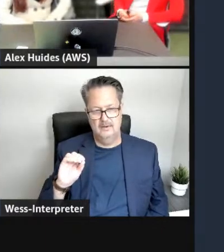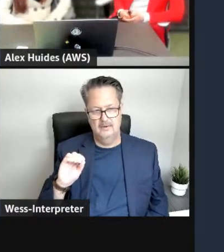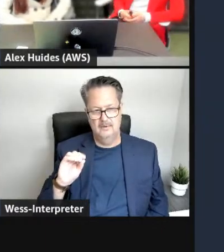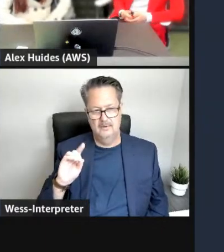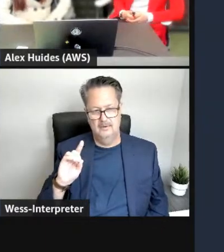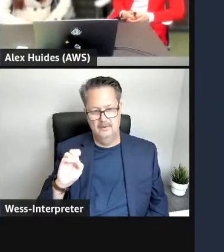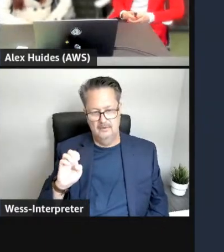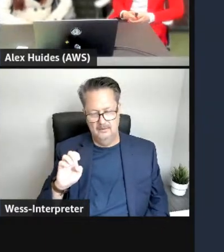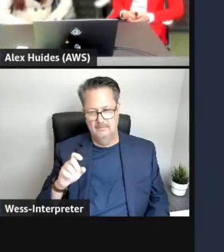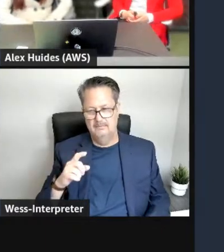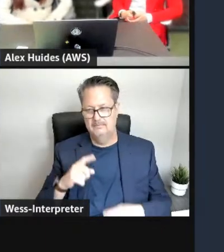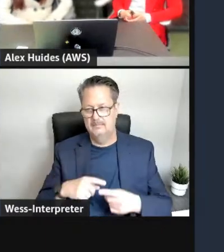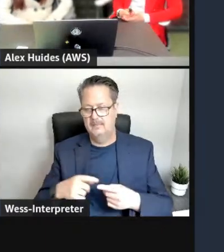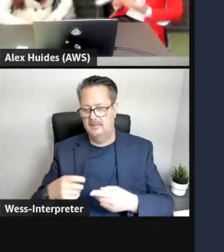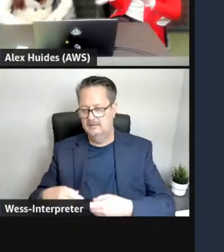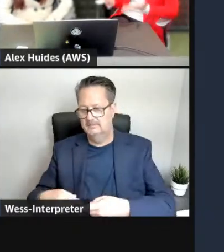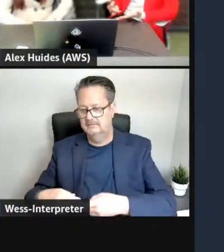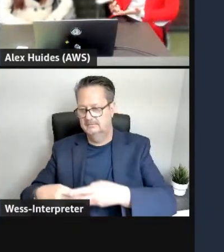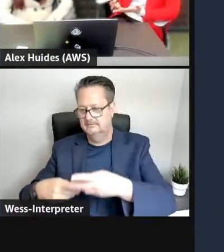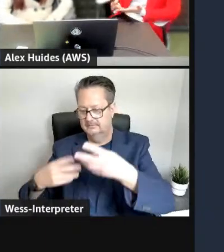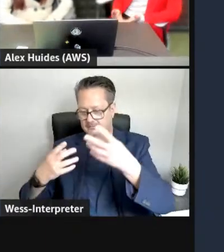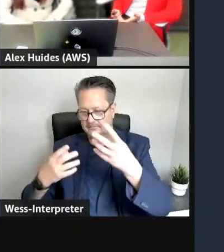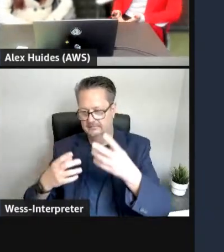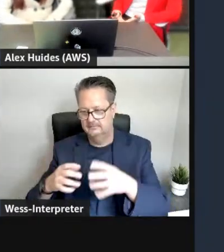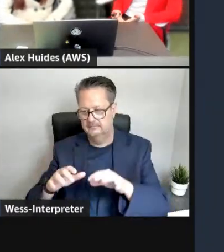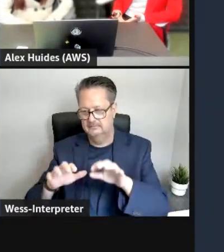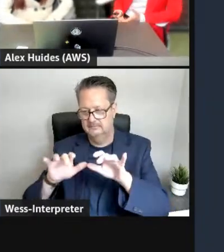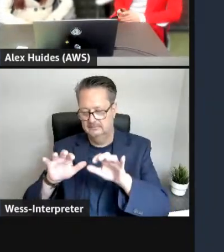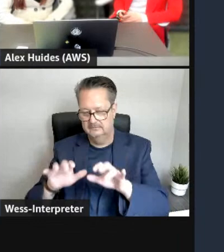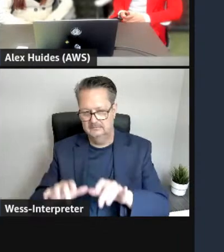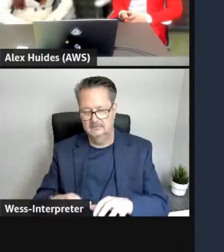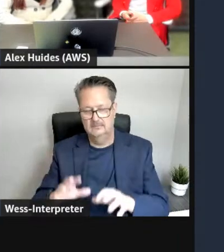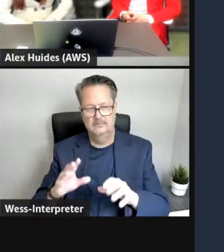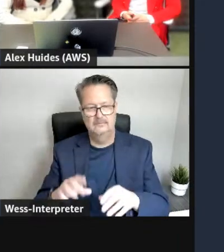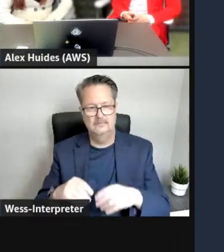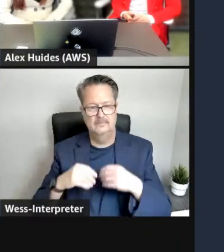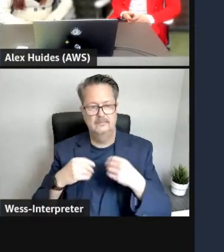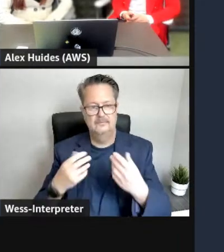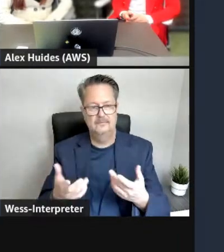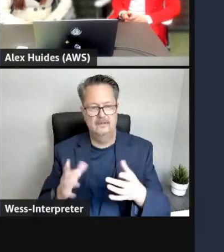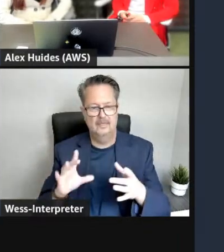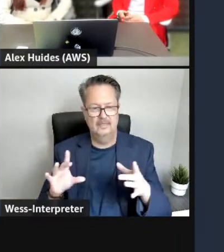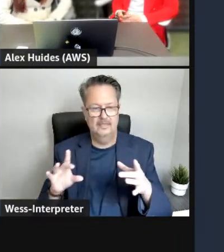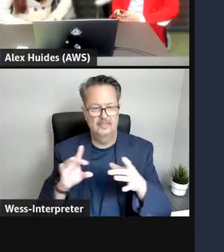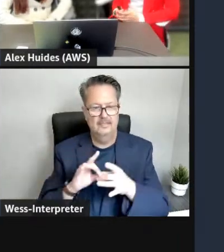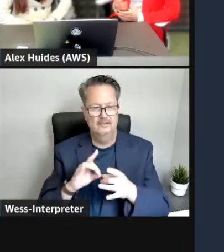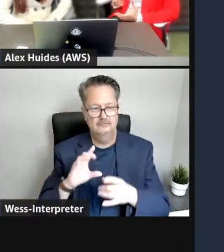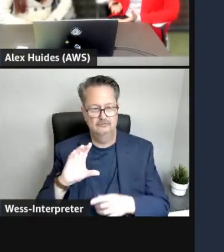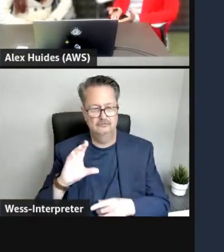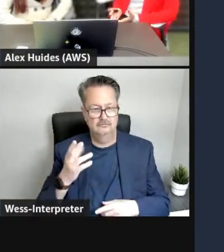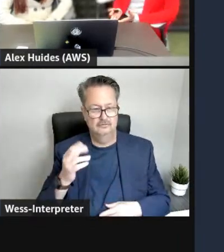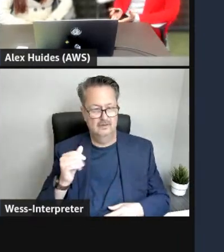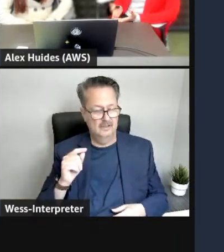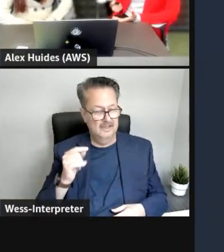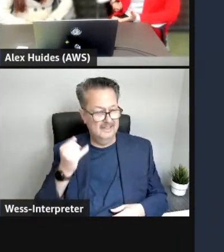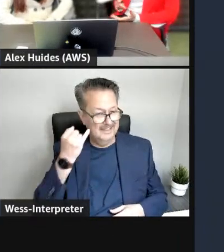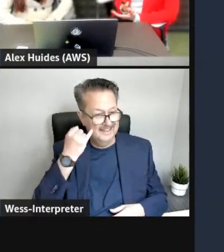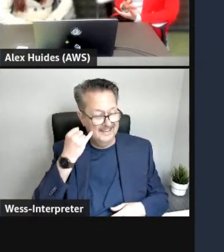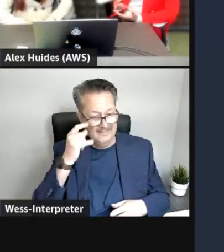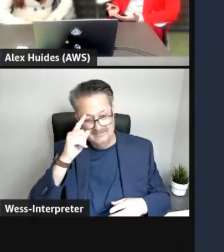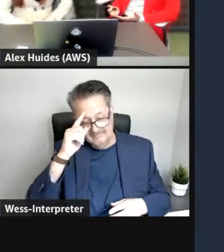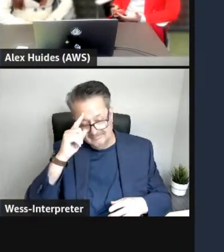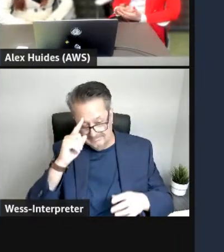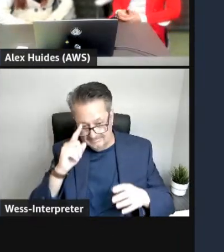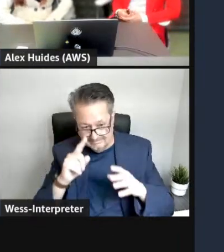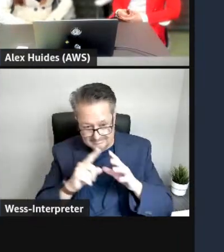moderators in the chat are there to help you. They will be also providing the links in chat. Also, if you have any questions,